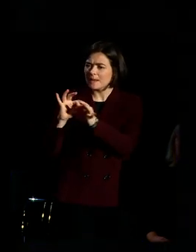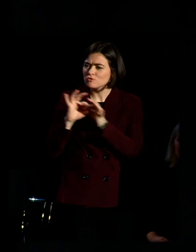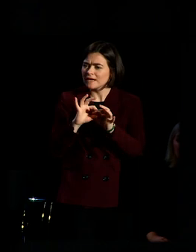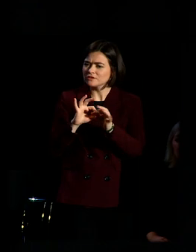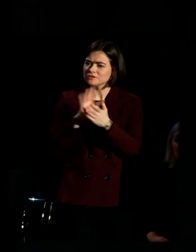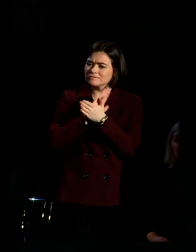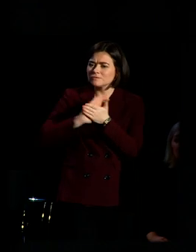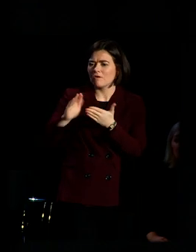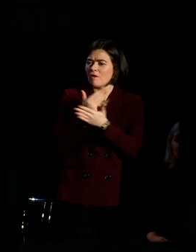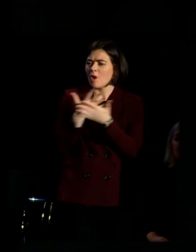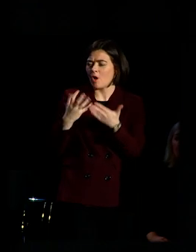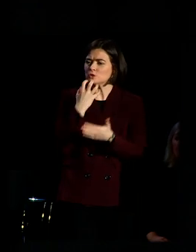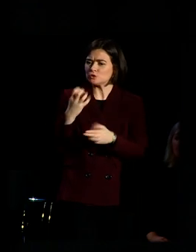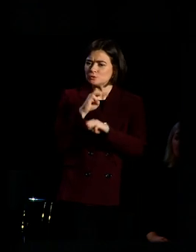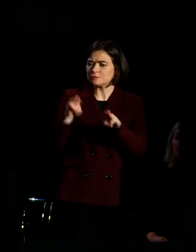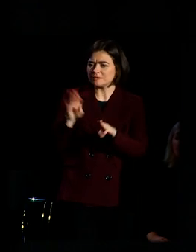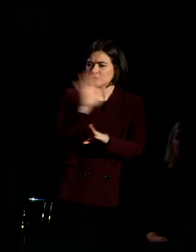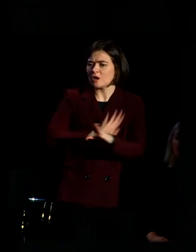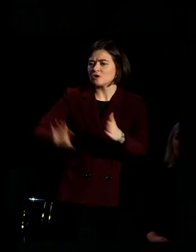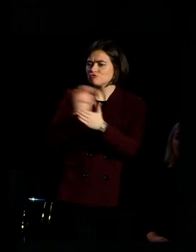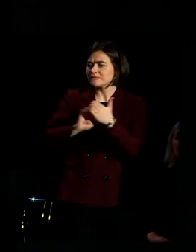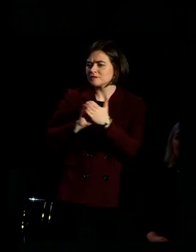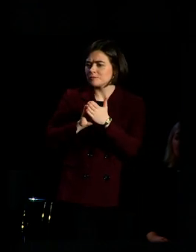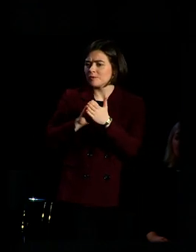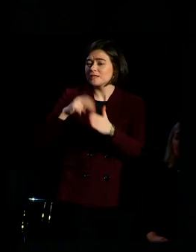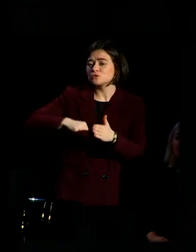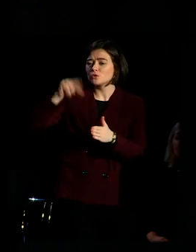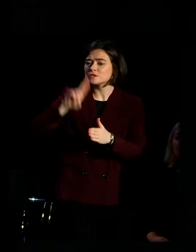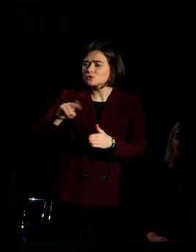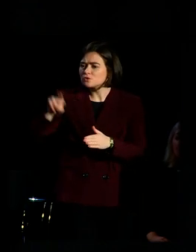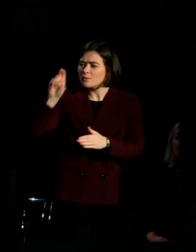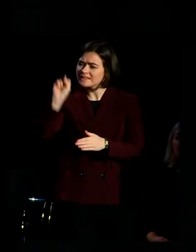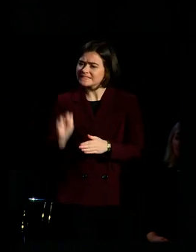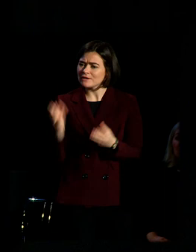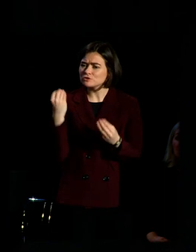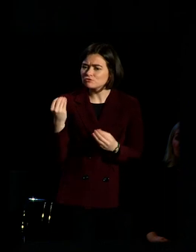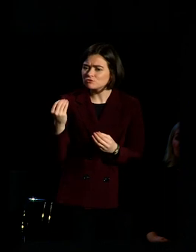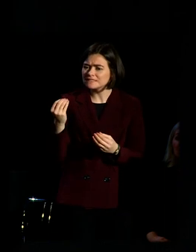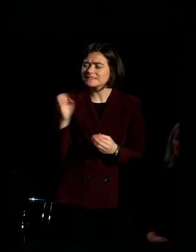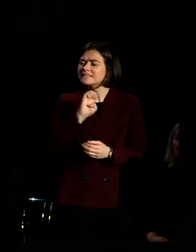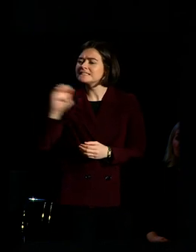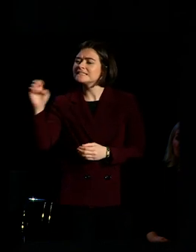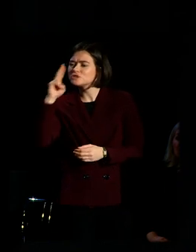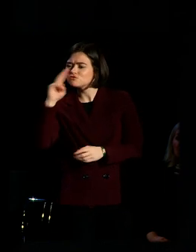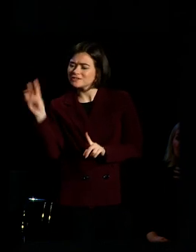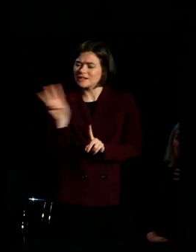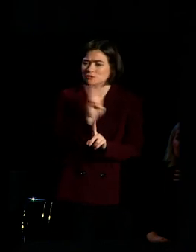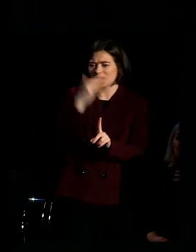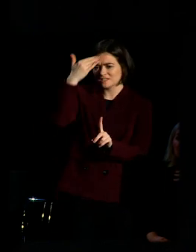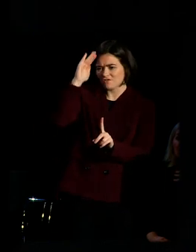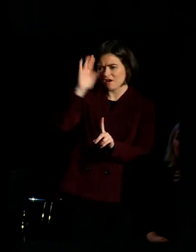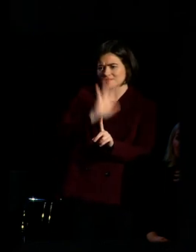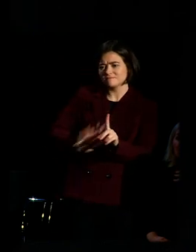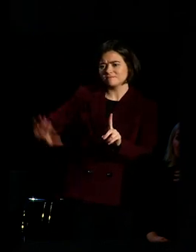Europe, stretching as far north as Norway, as far south as Rhodes, as far east as Russia, and as far west